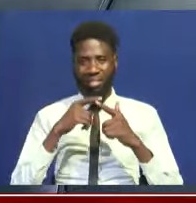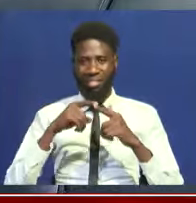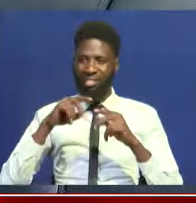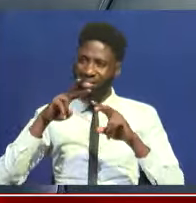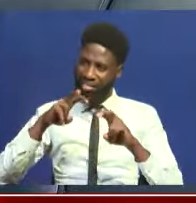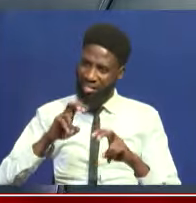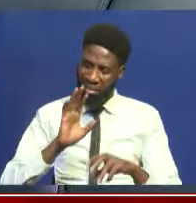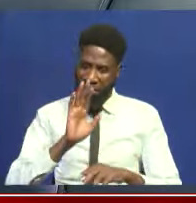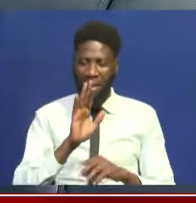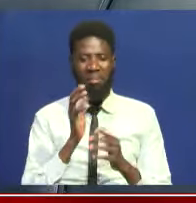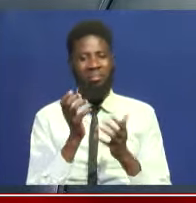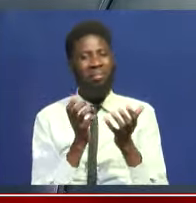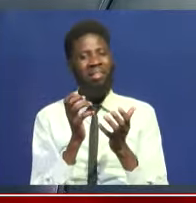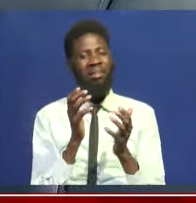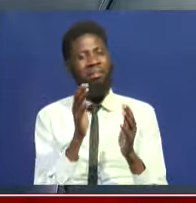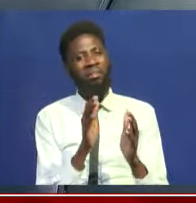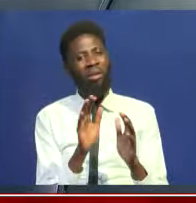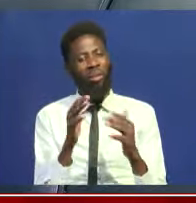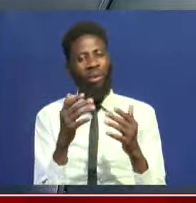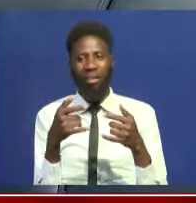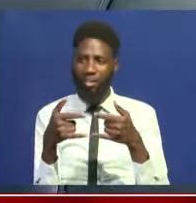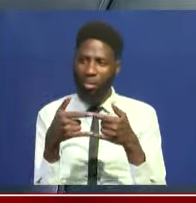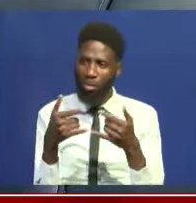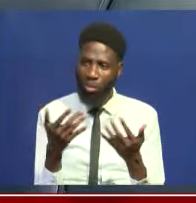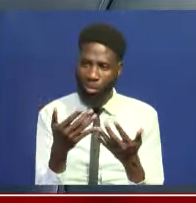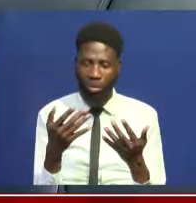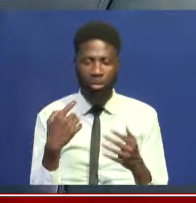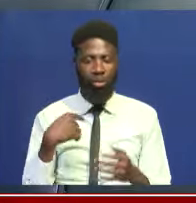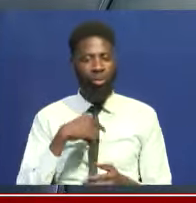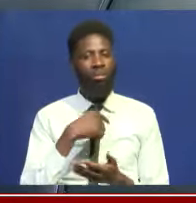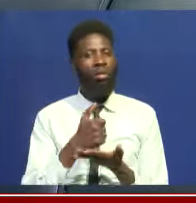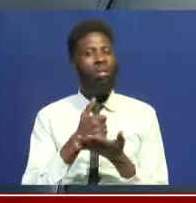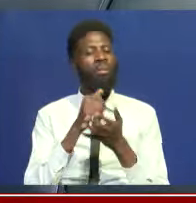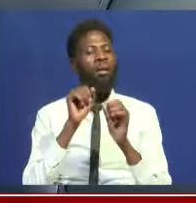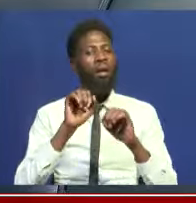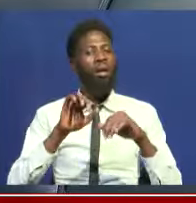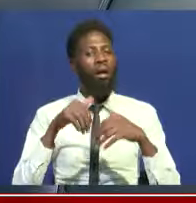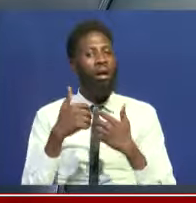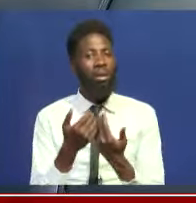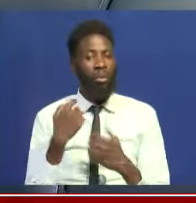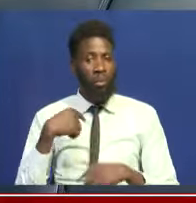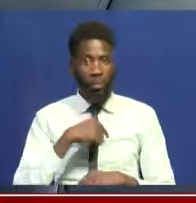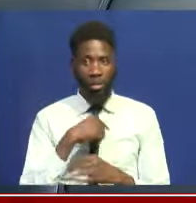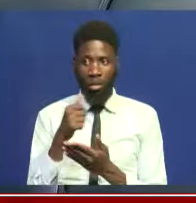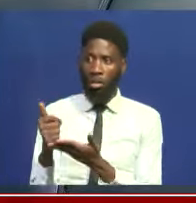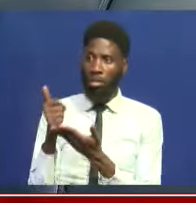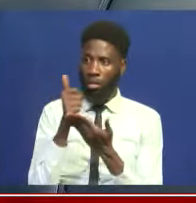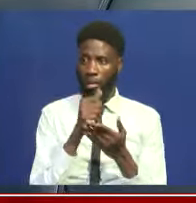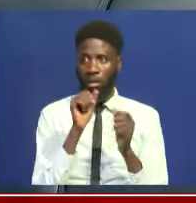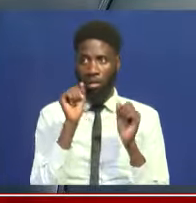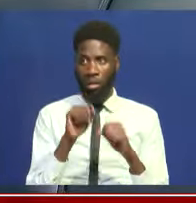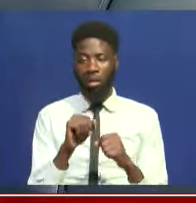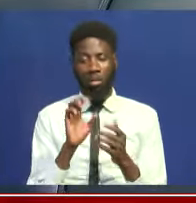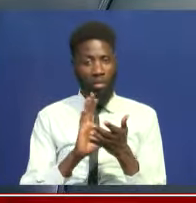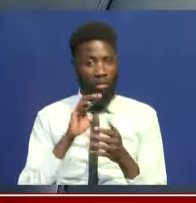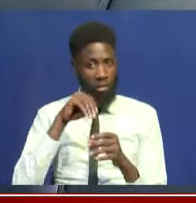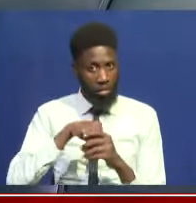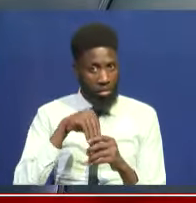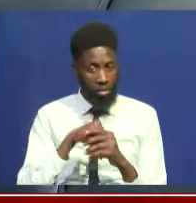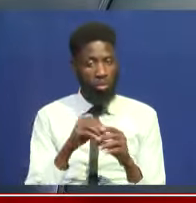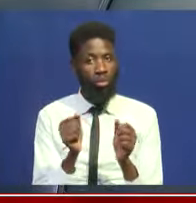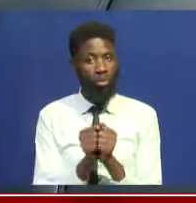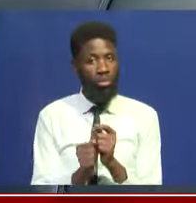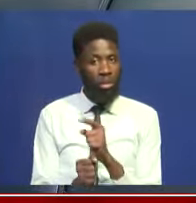does their business model look like? Where are the gaps? How can we help them? Can we bring them to a place where we could invest in them